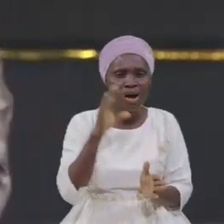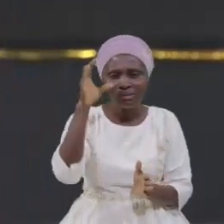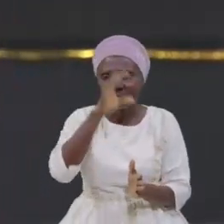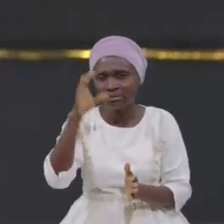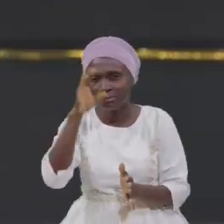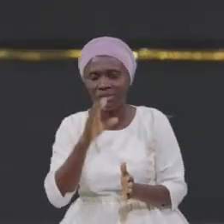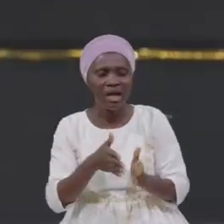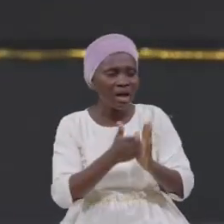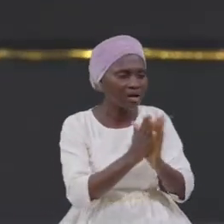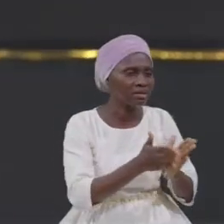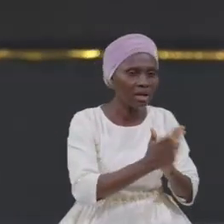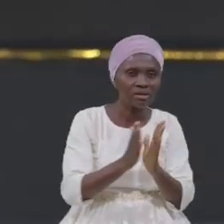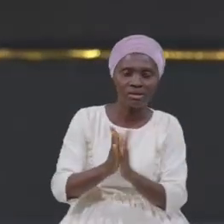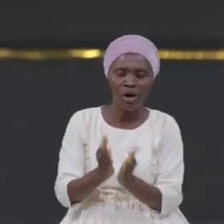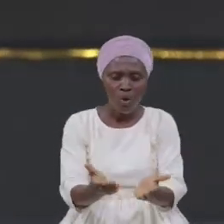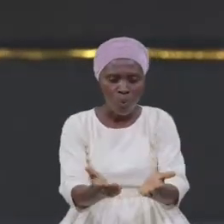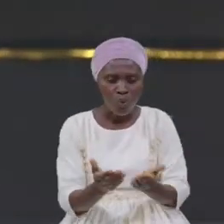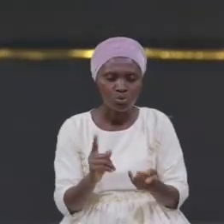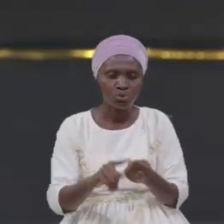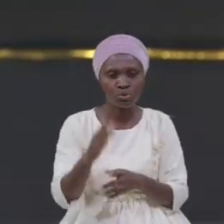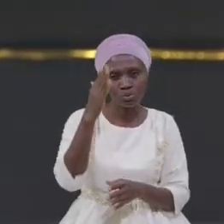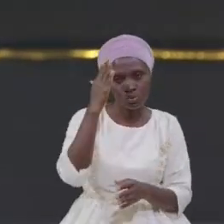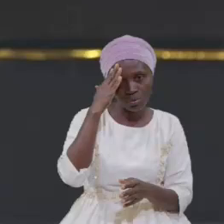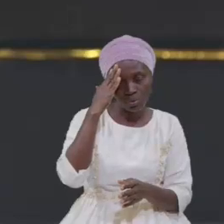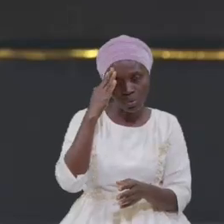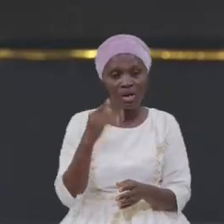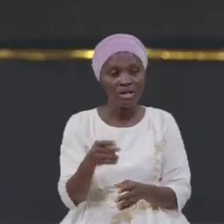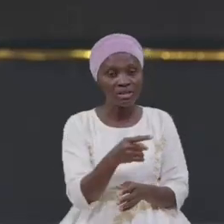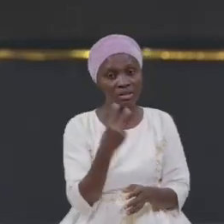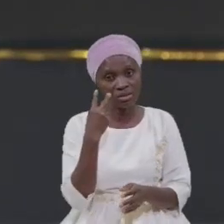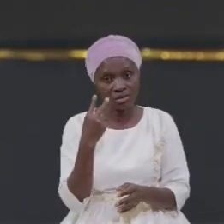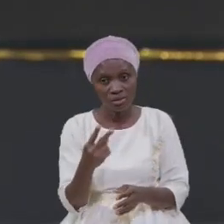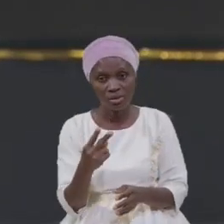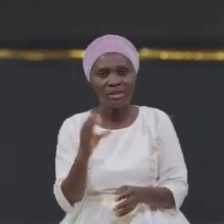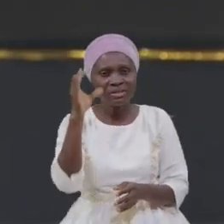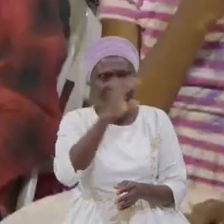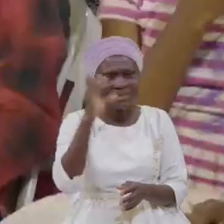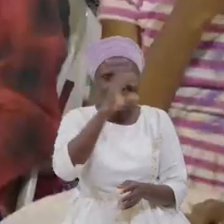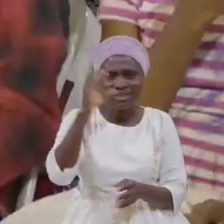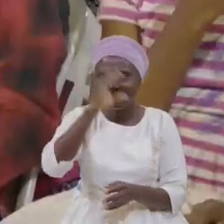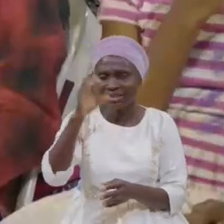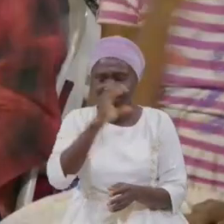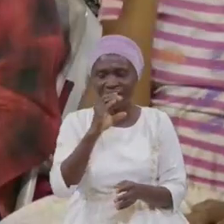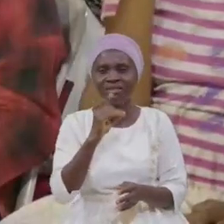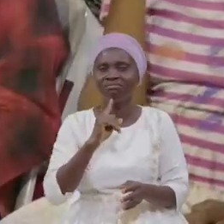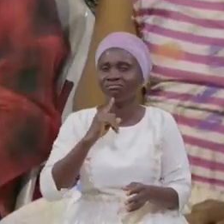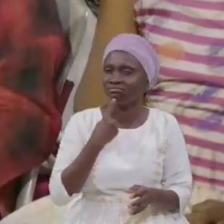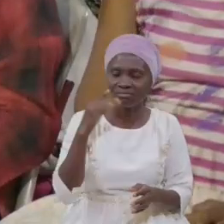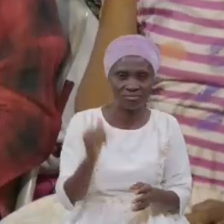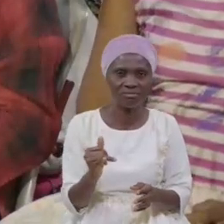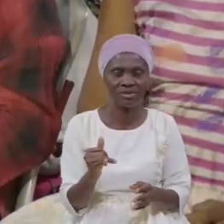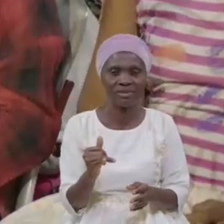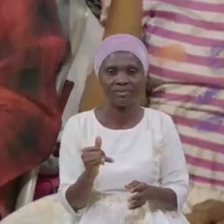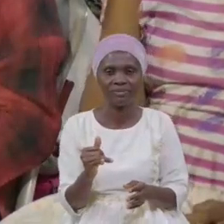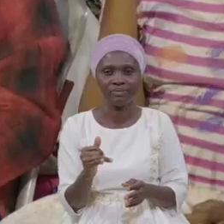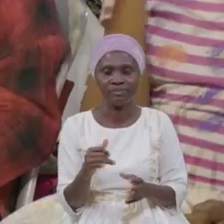they wanted to know. They actually sought, they searched diligently. Whom, what